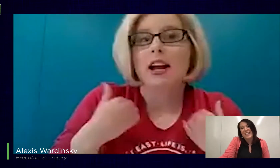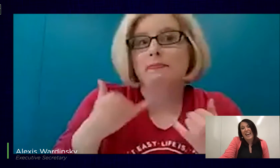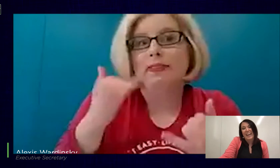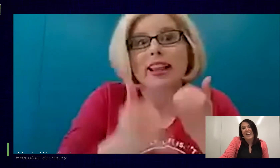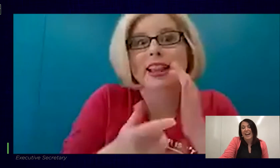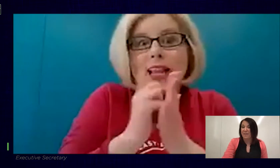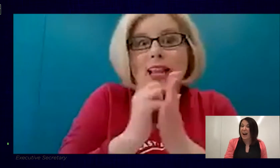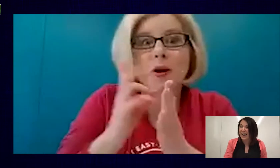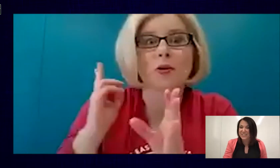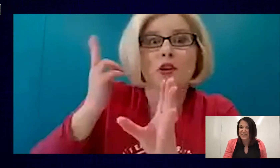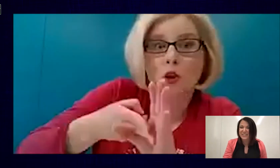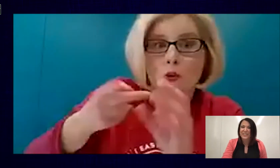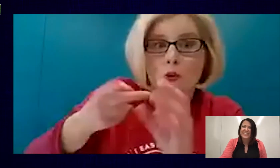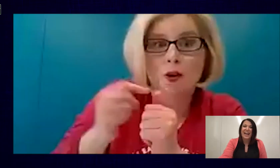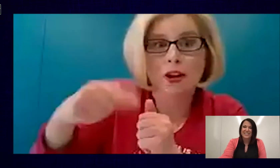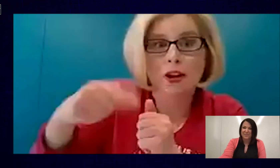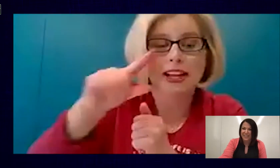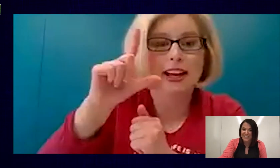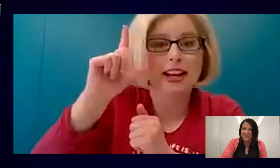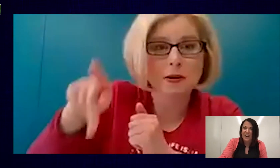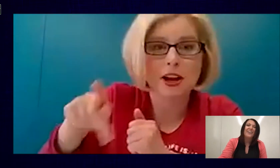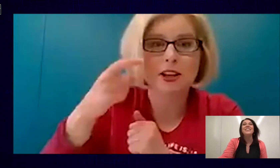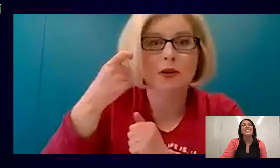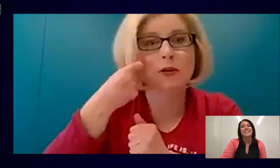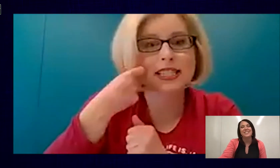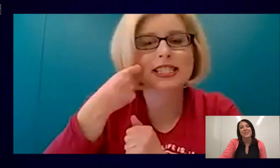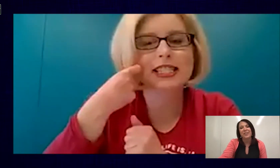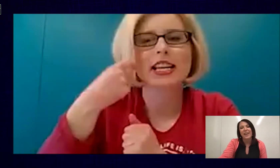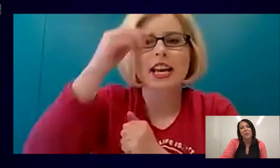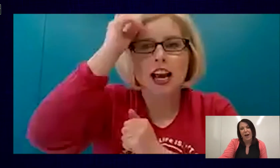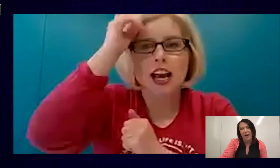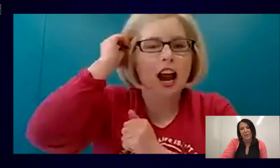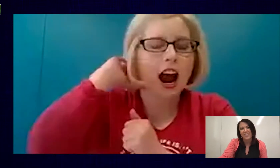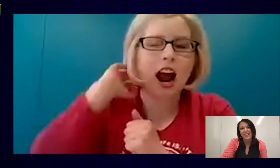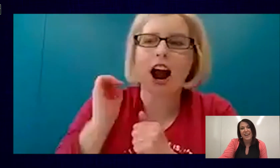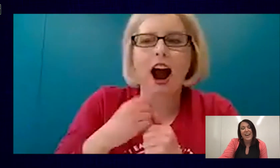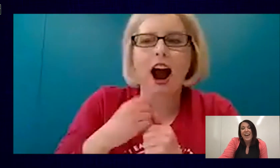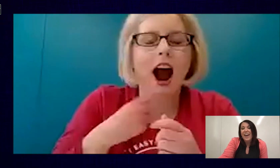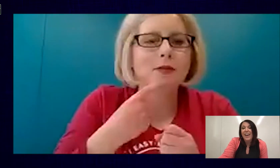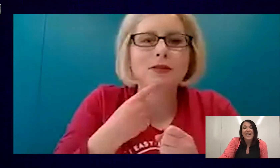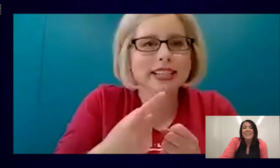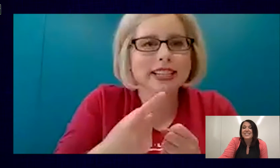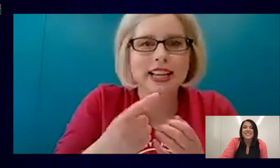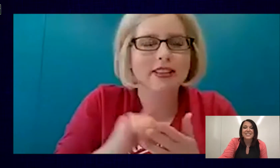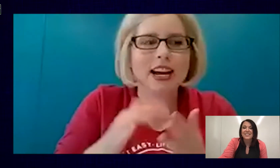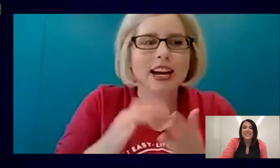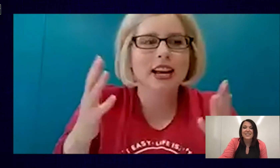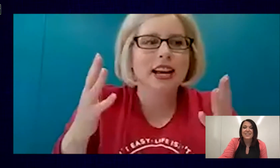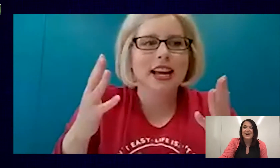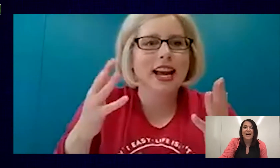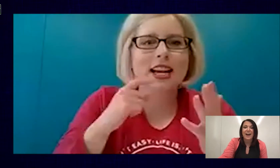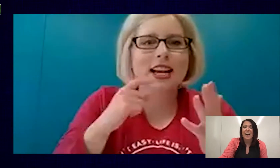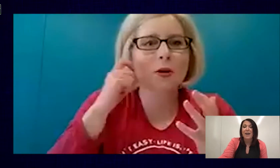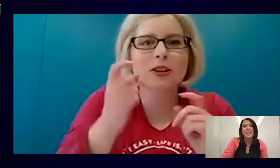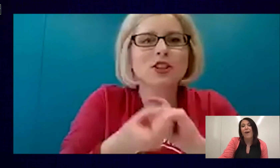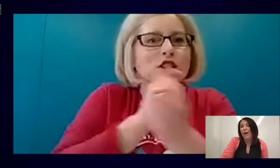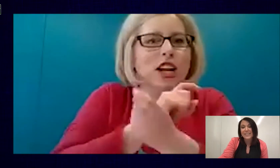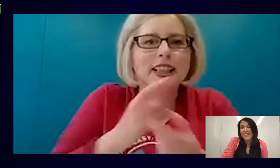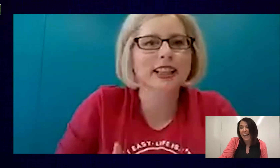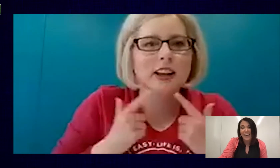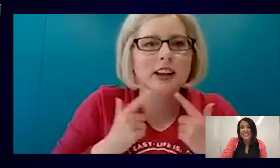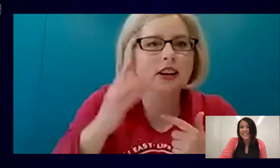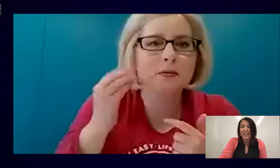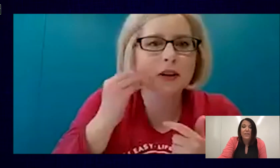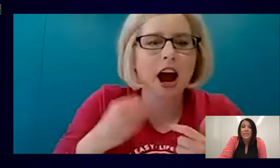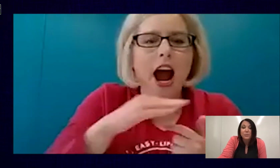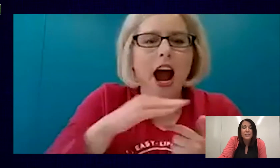to say, I actually joined last minute as well to go to Lake Powell. And I mean, honestly,